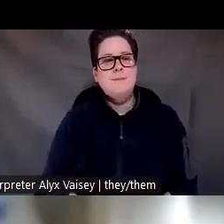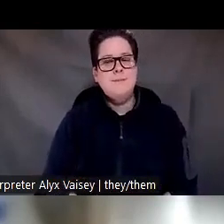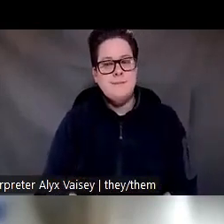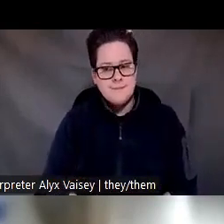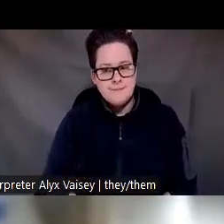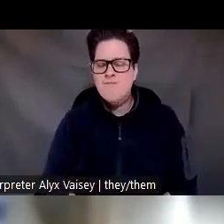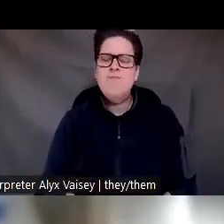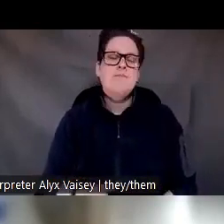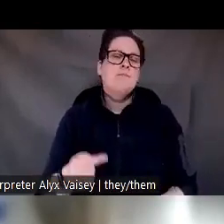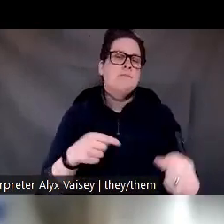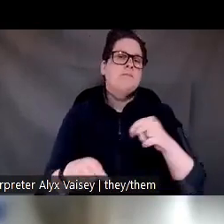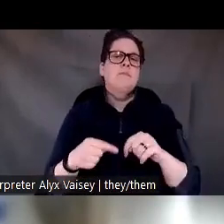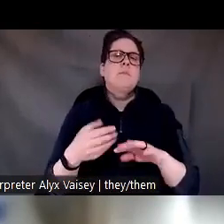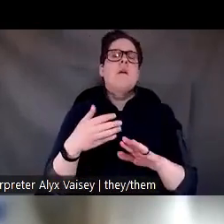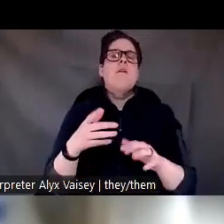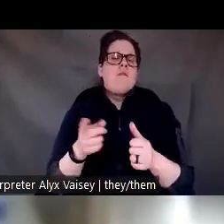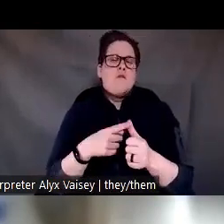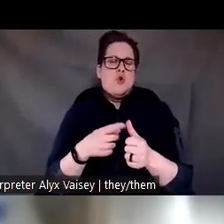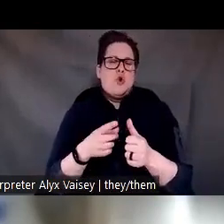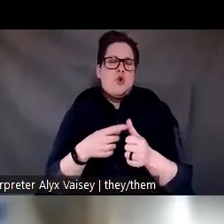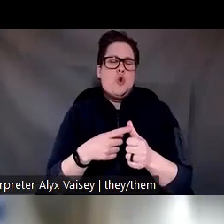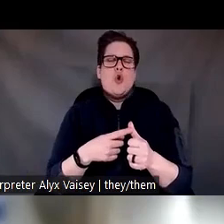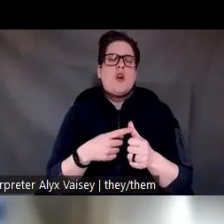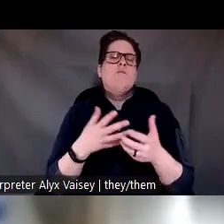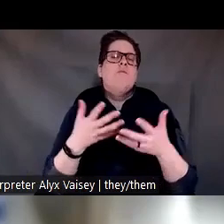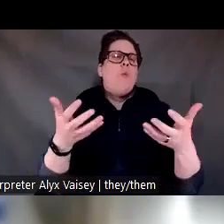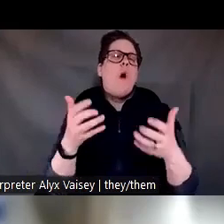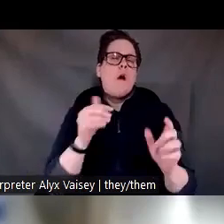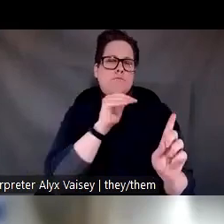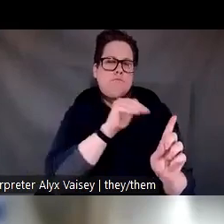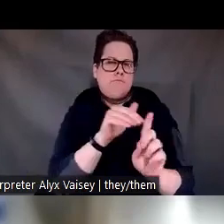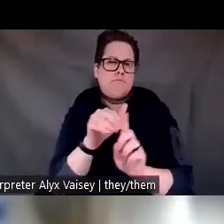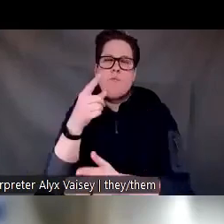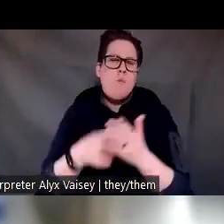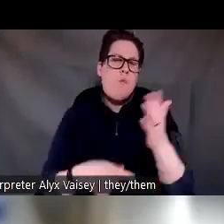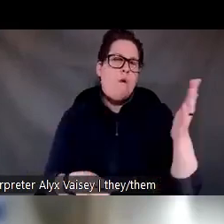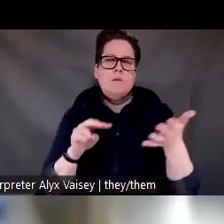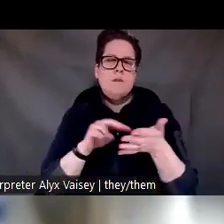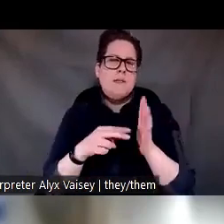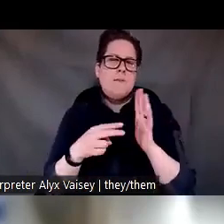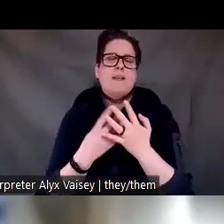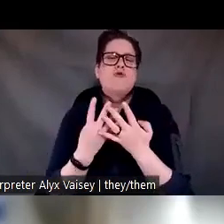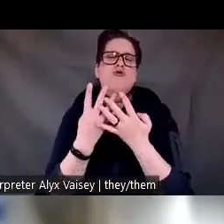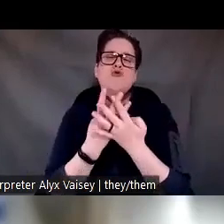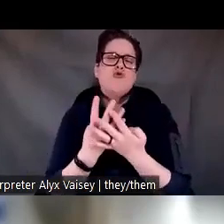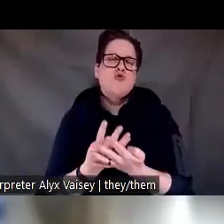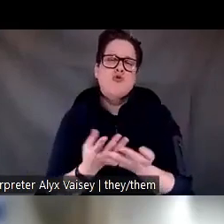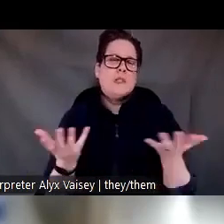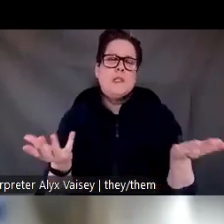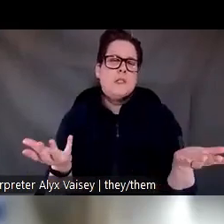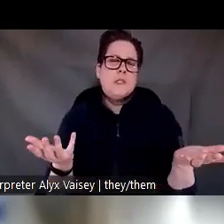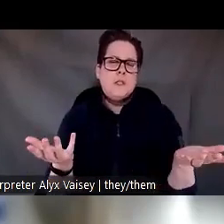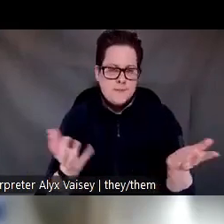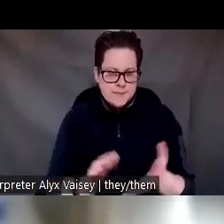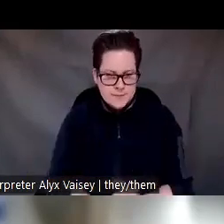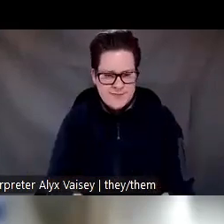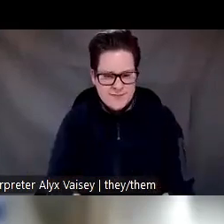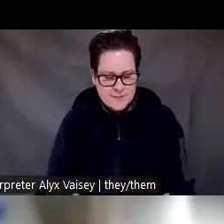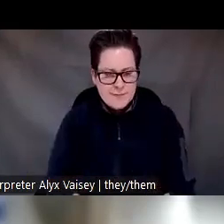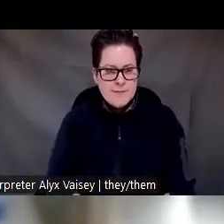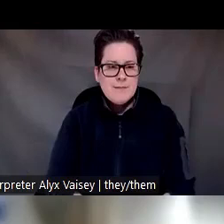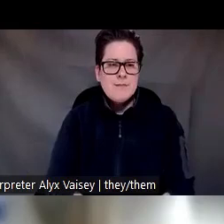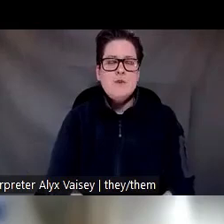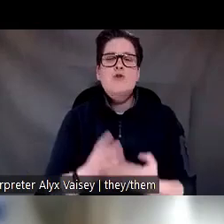But before we get into that, I just want to remind everyone what screening is.